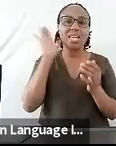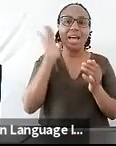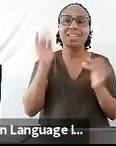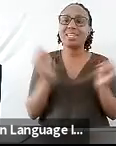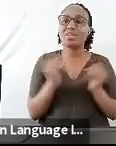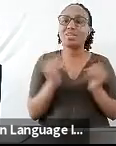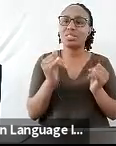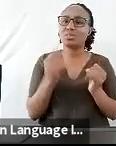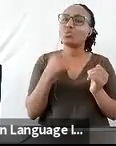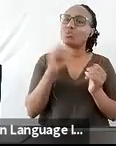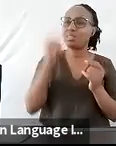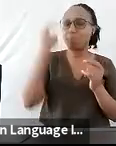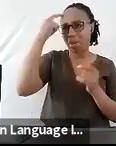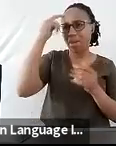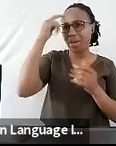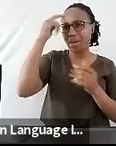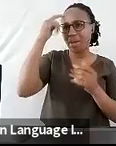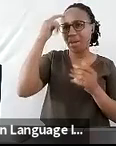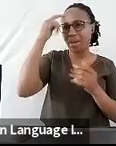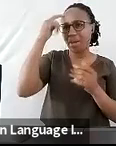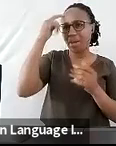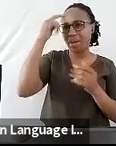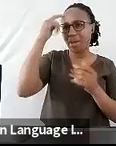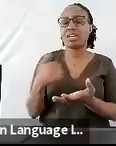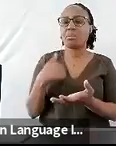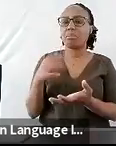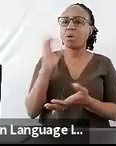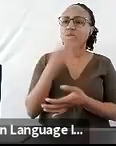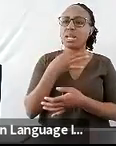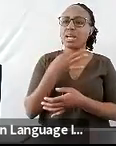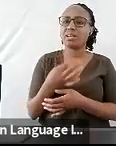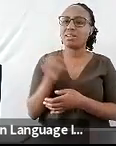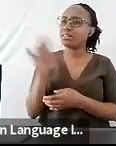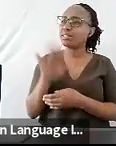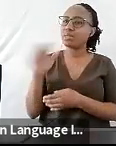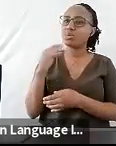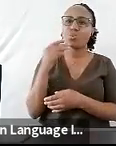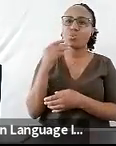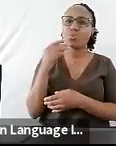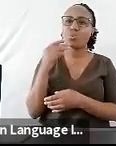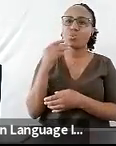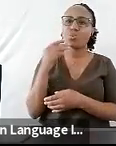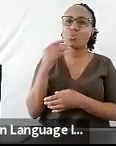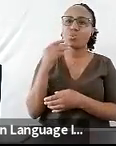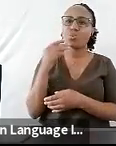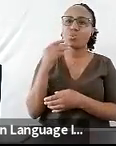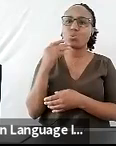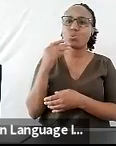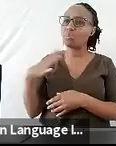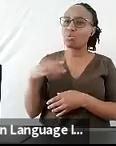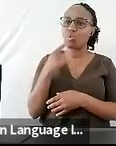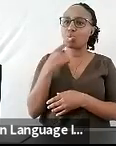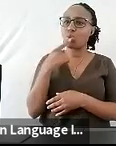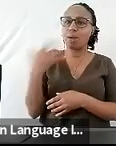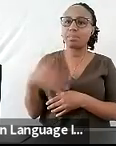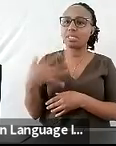like, this place is amazing. These people are amazing. The food is amazing. The culture